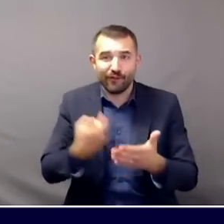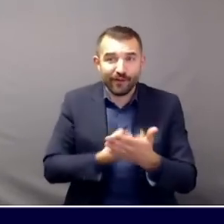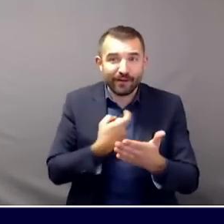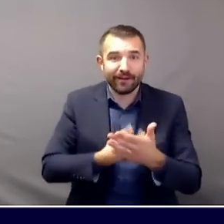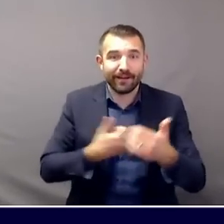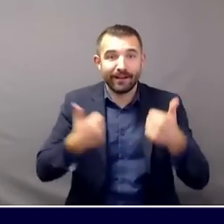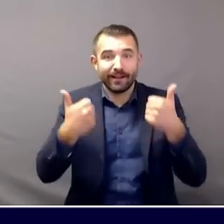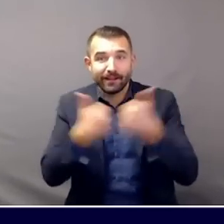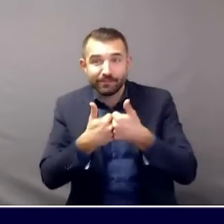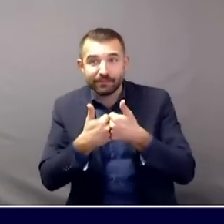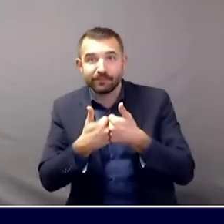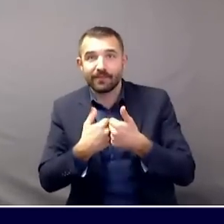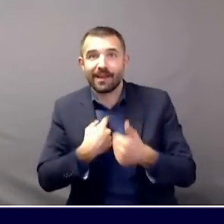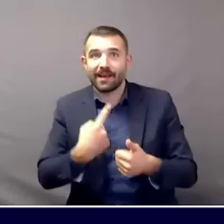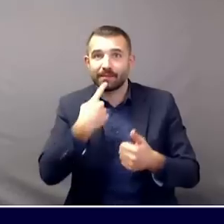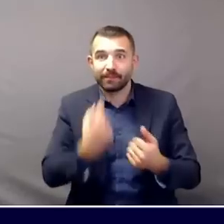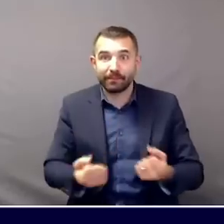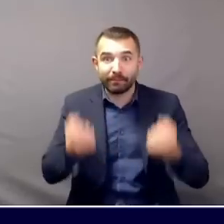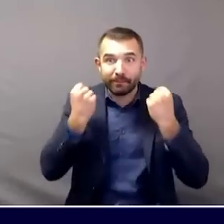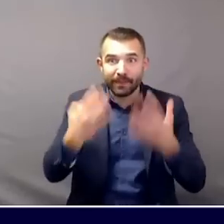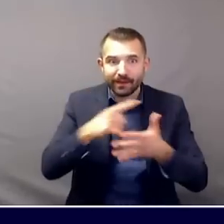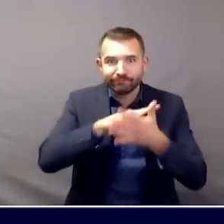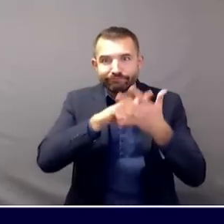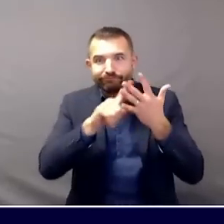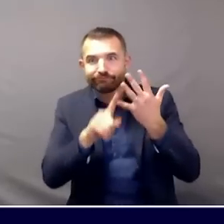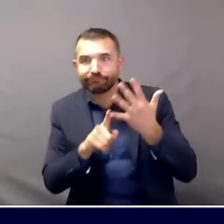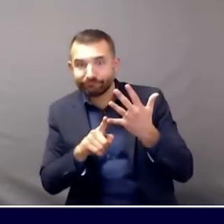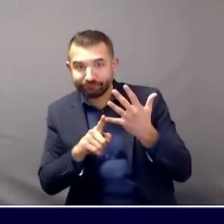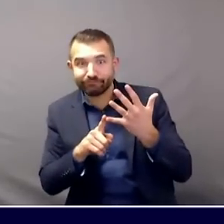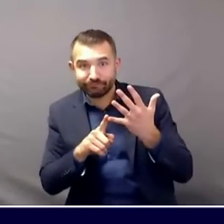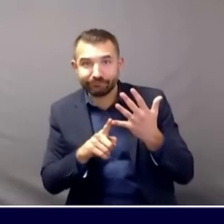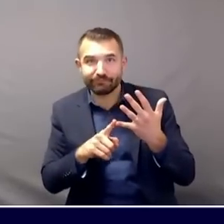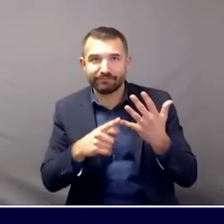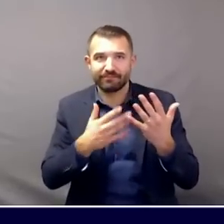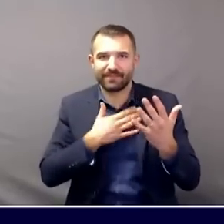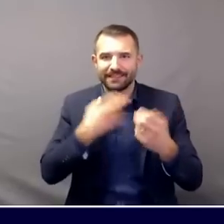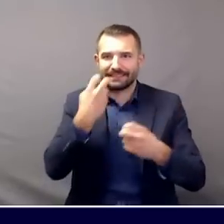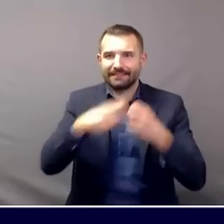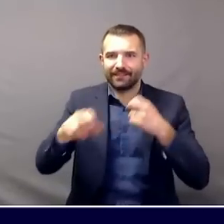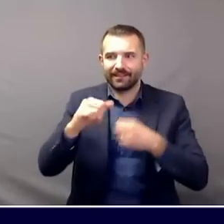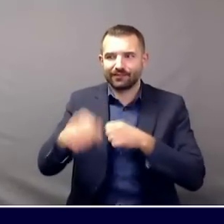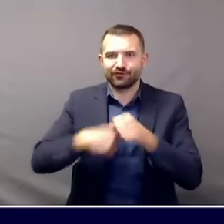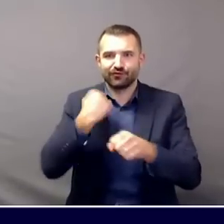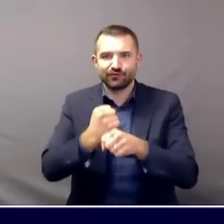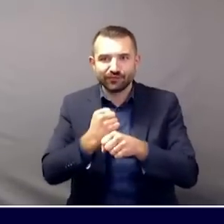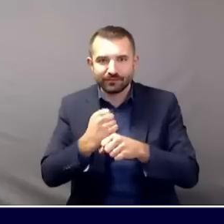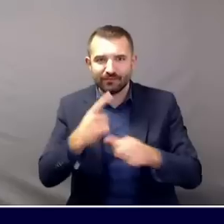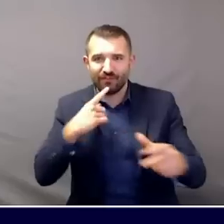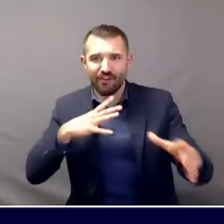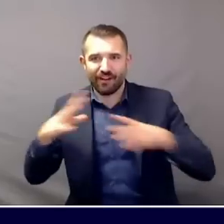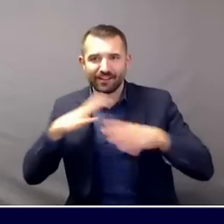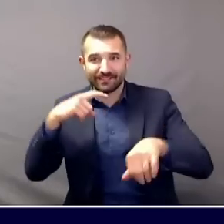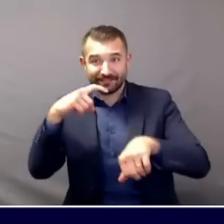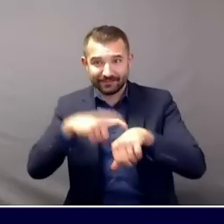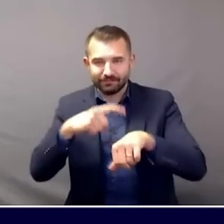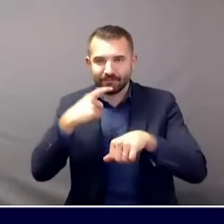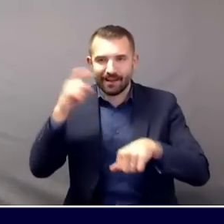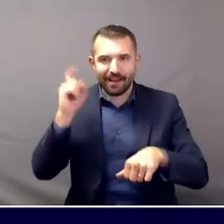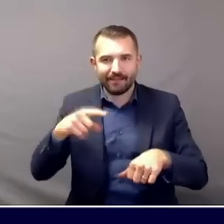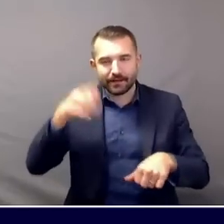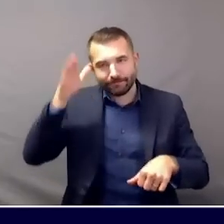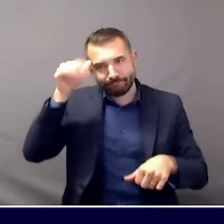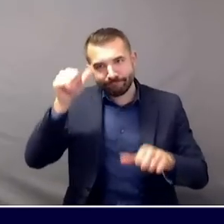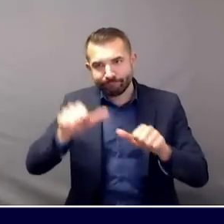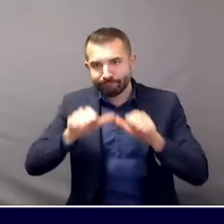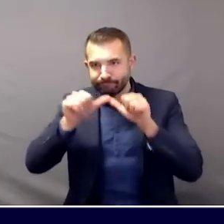all miss a lot of things. And it's going to be a really difficult holiday season. We're going to hunker down and buckle up. It's